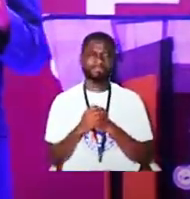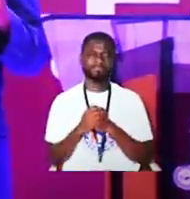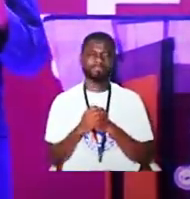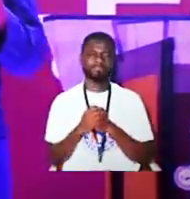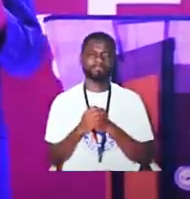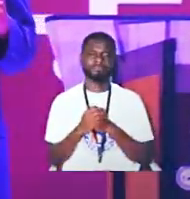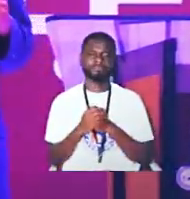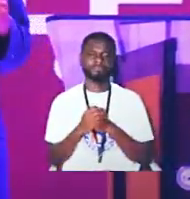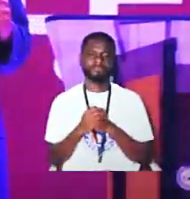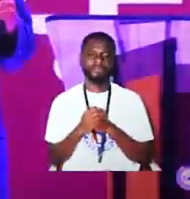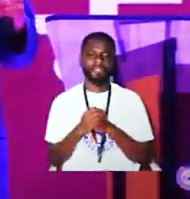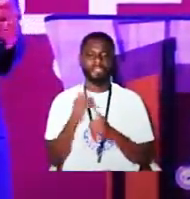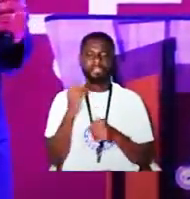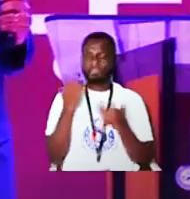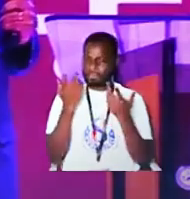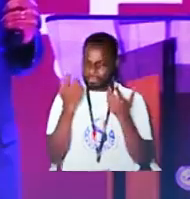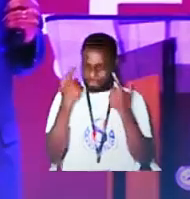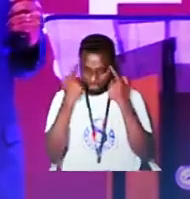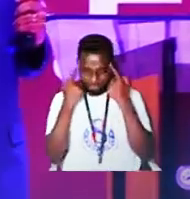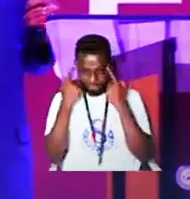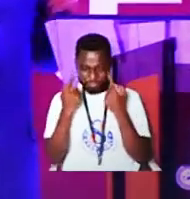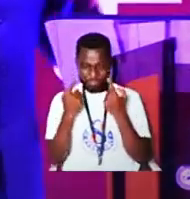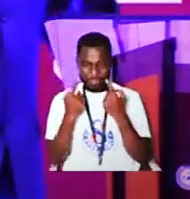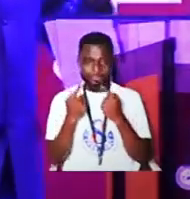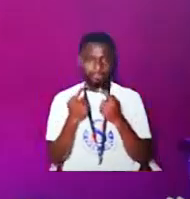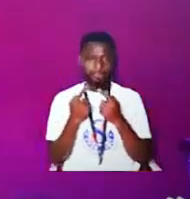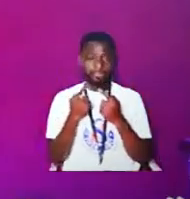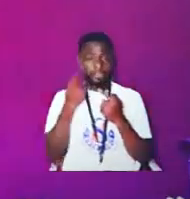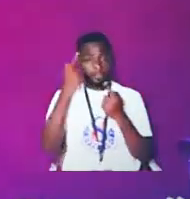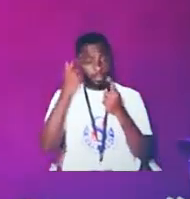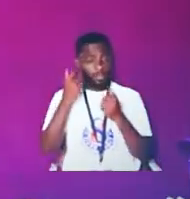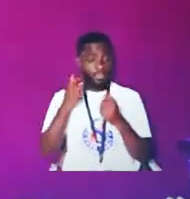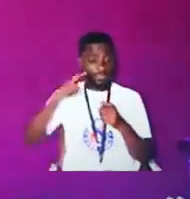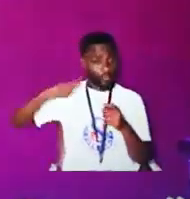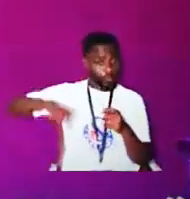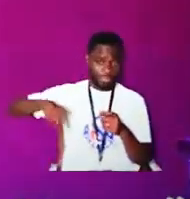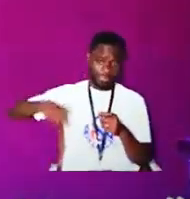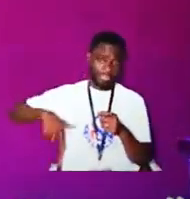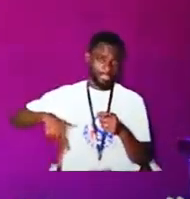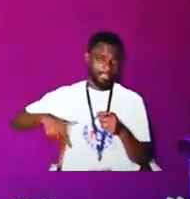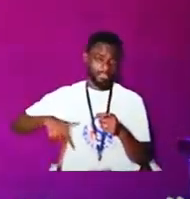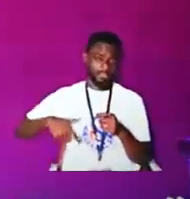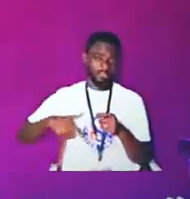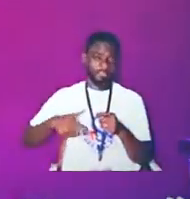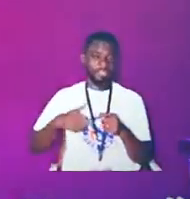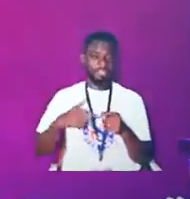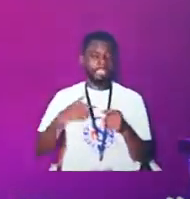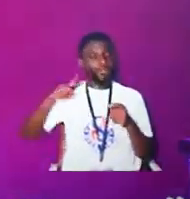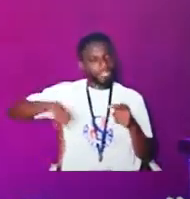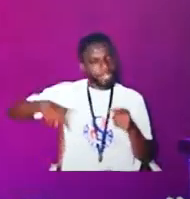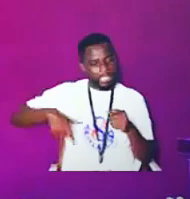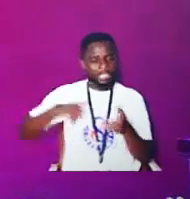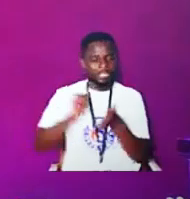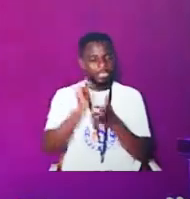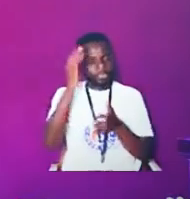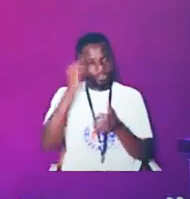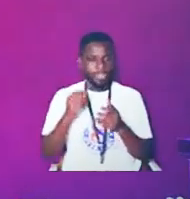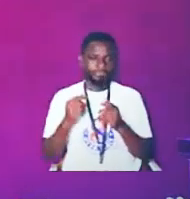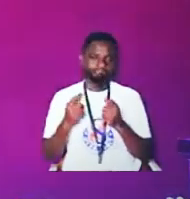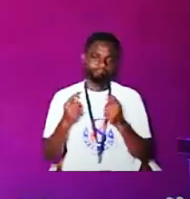So he just didn't know. Meanwhile, because he was getting late, that is why he was trying to push a